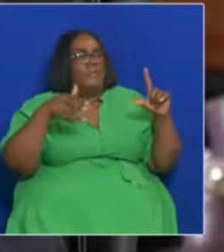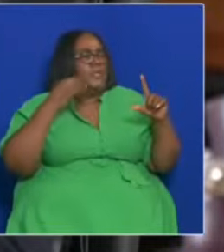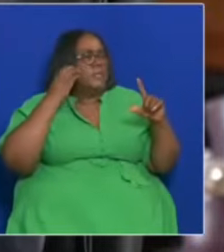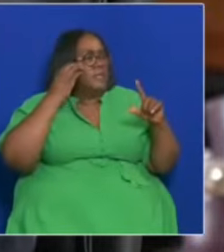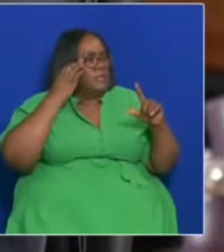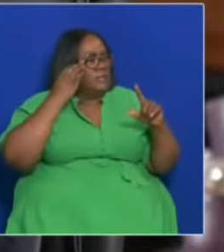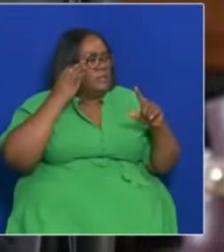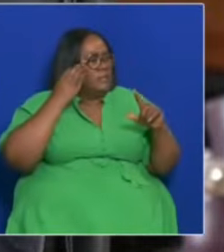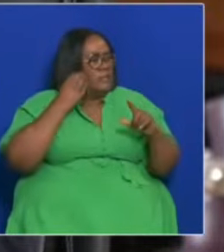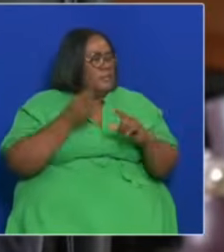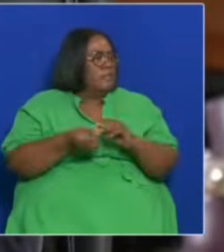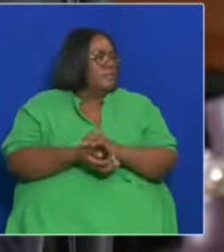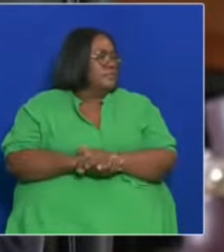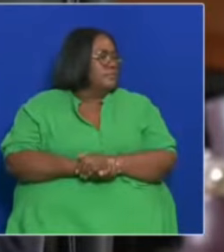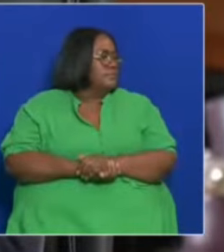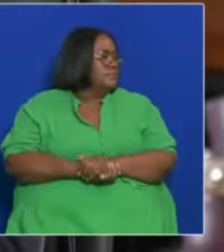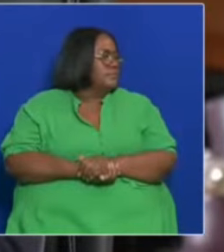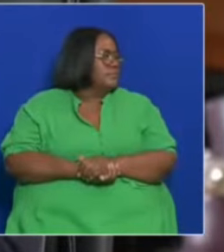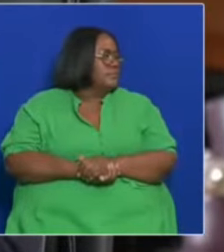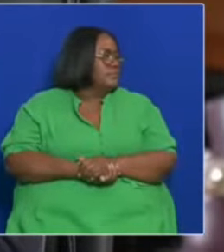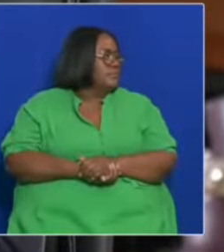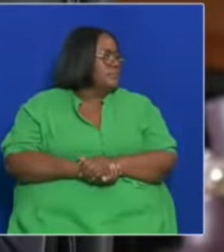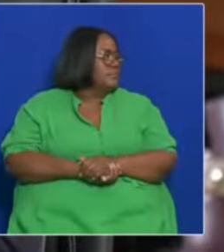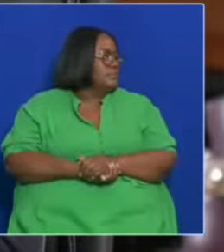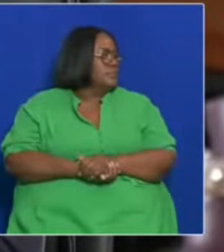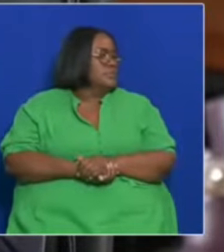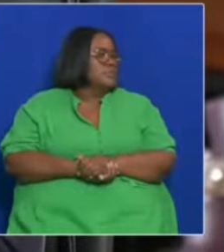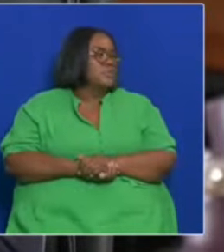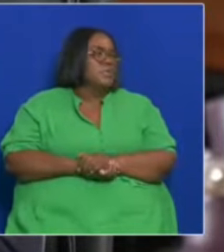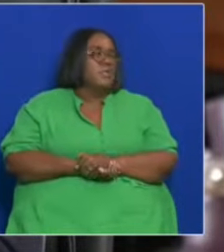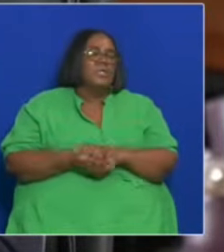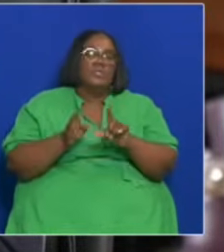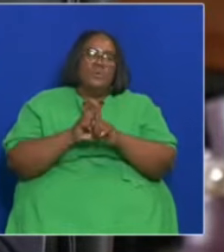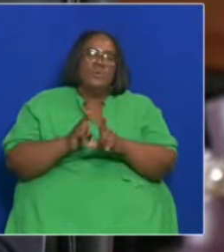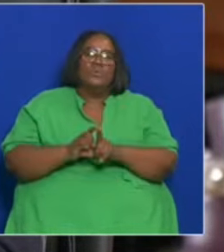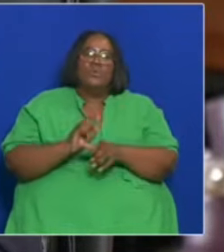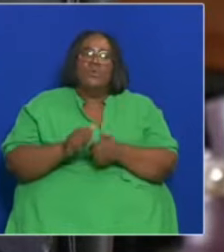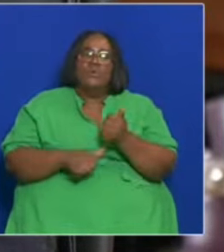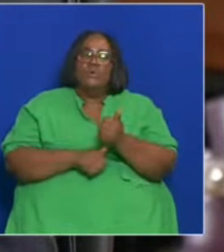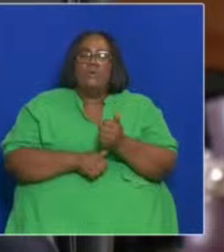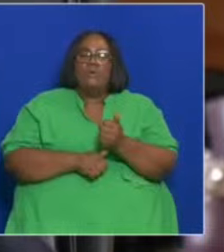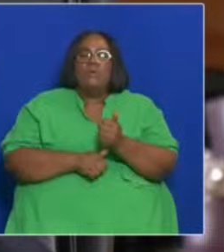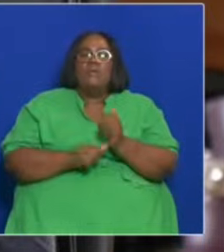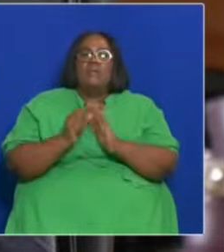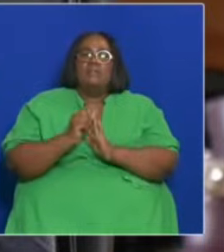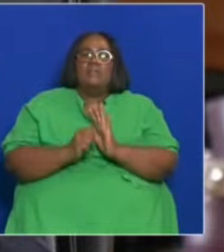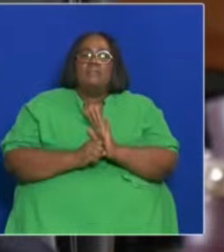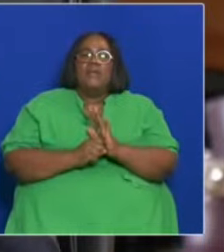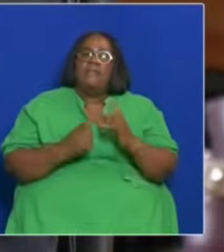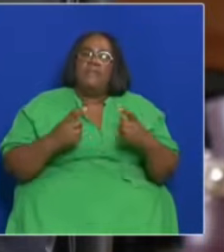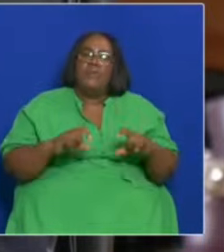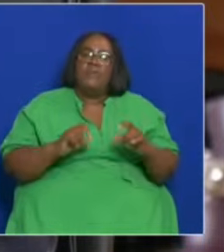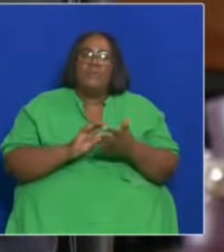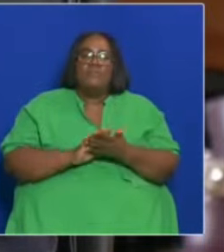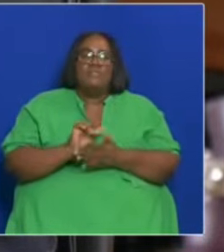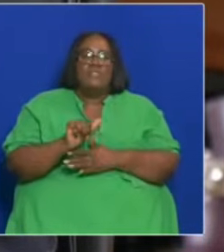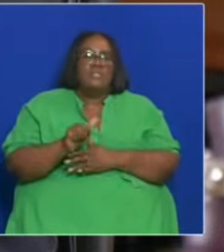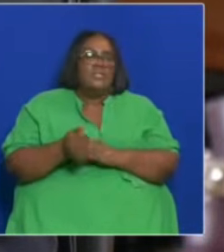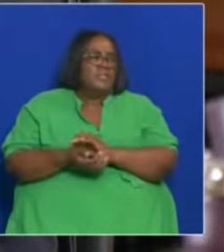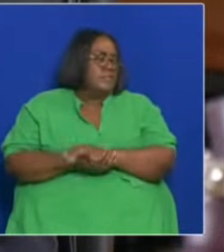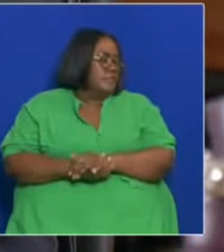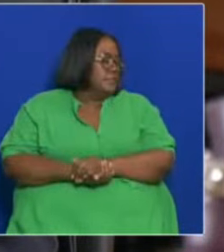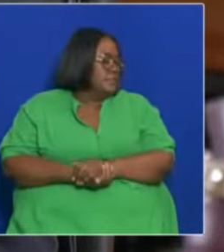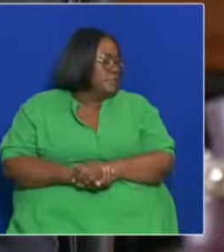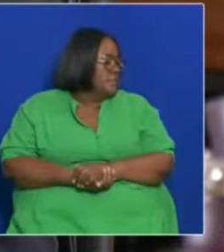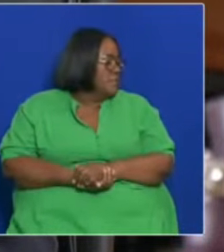And then it's also in the supplementary statement at paragraph 16. Ms. Ramsamy is